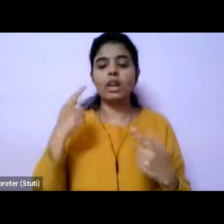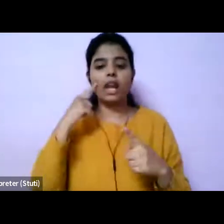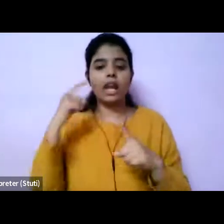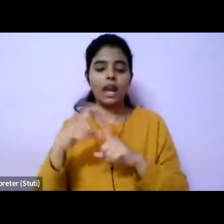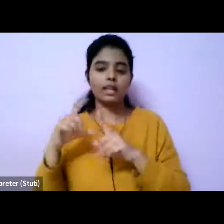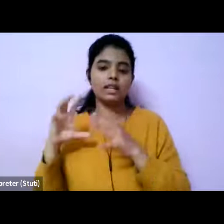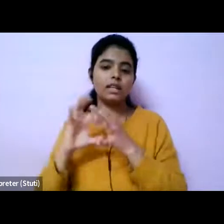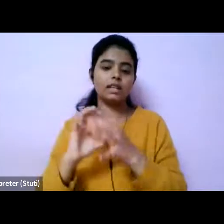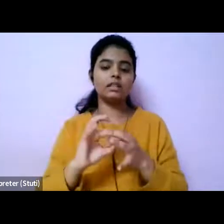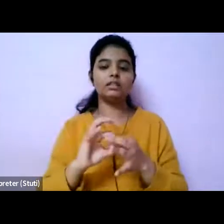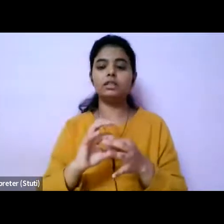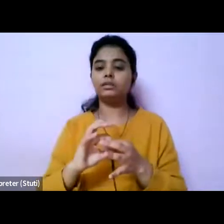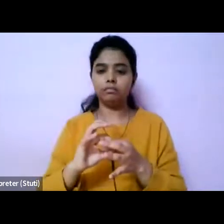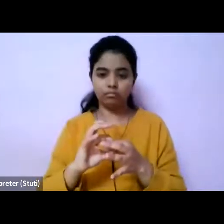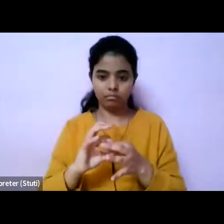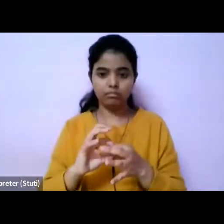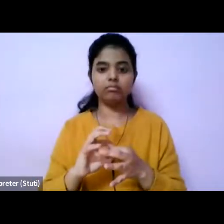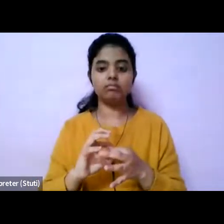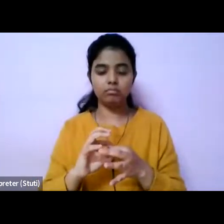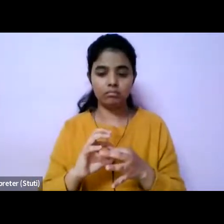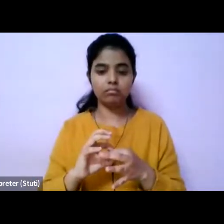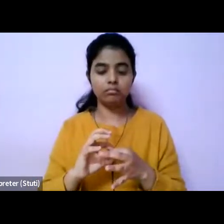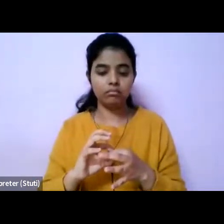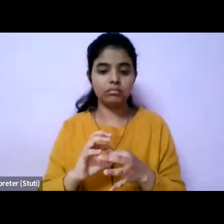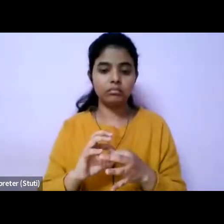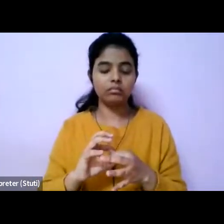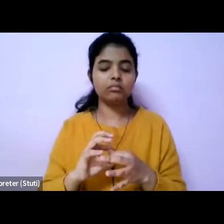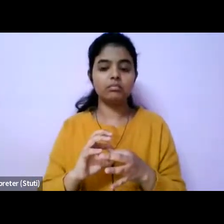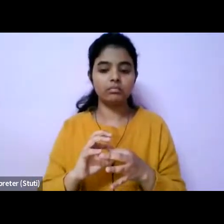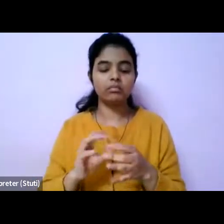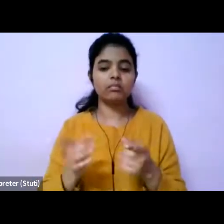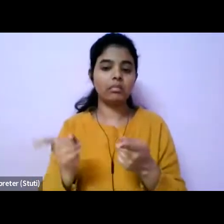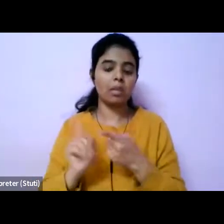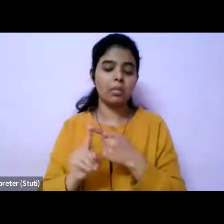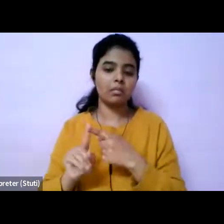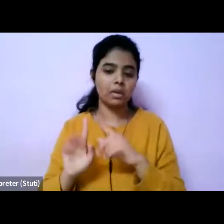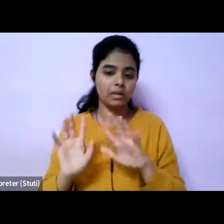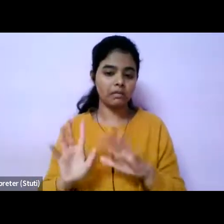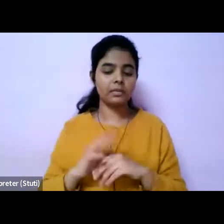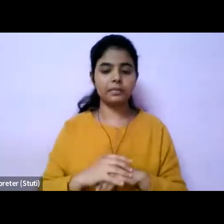in the same breath, they become a case in point.